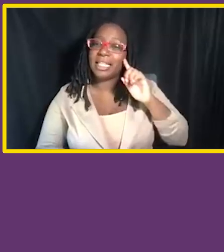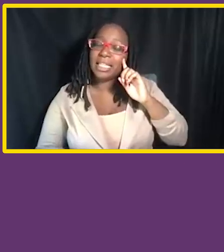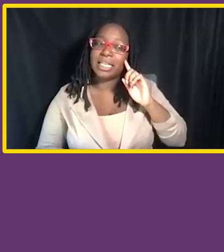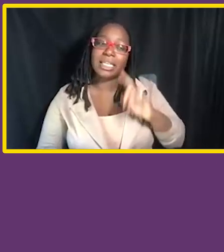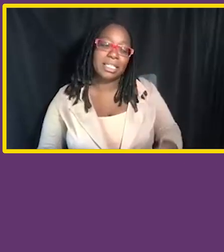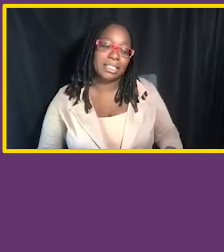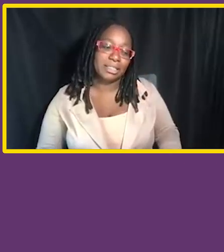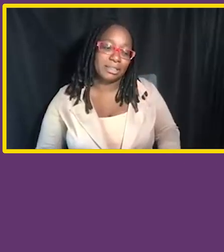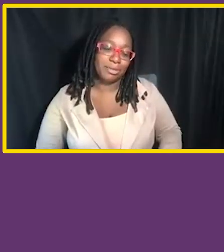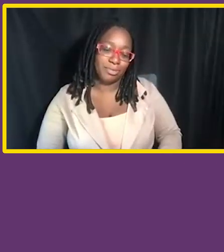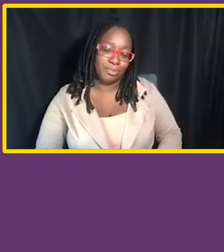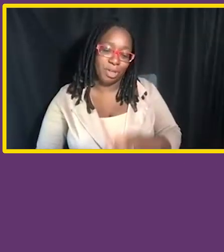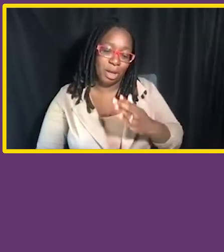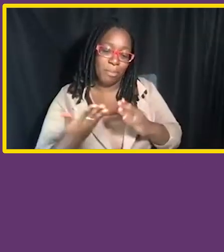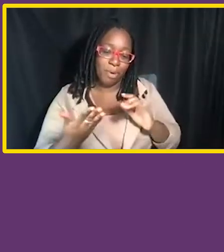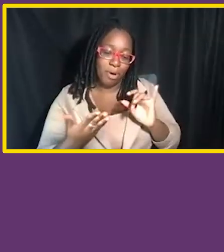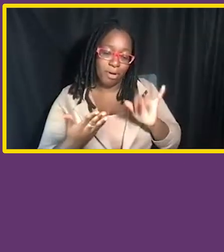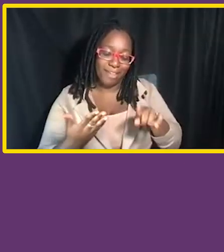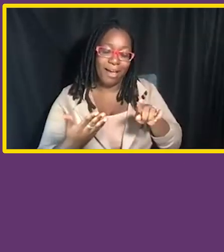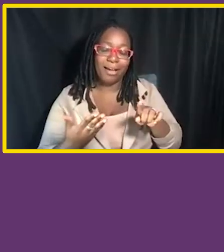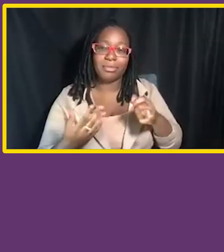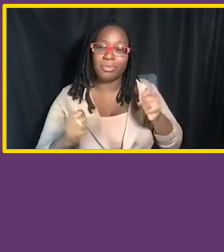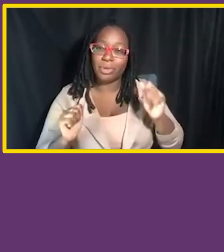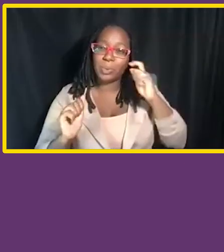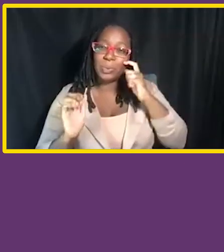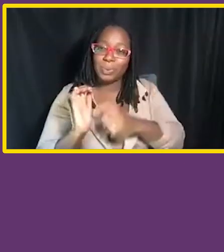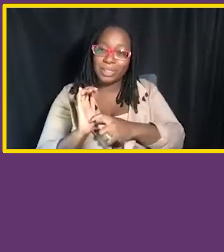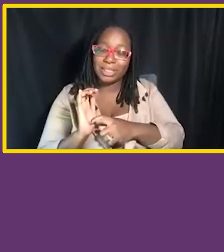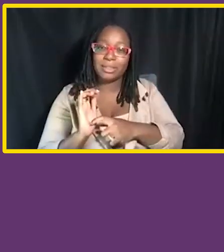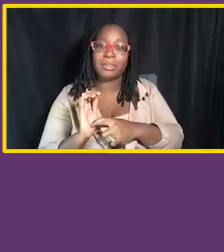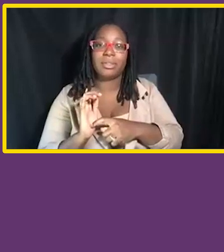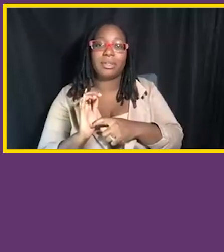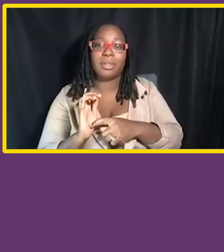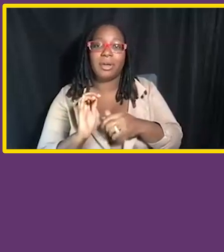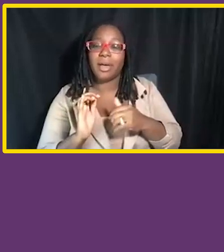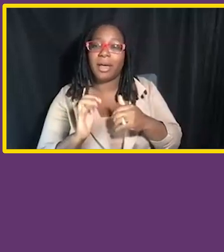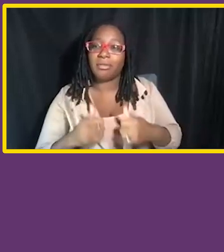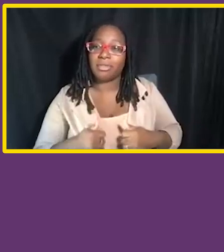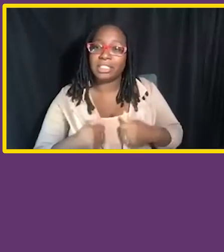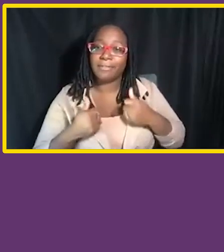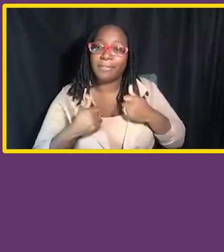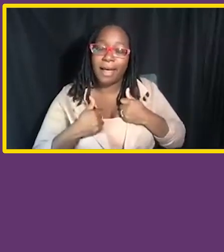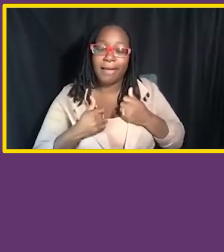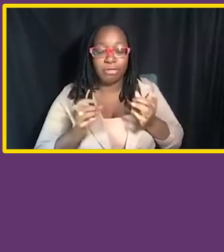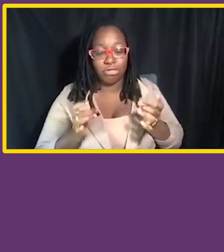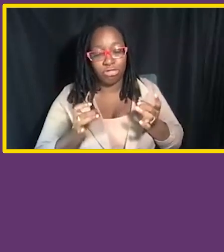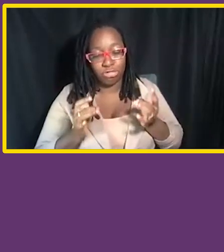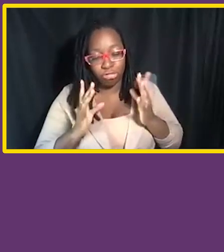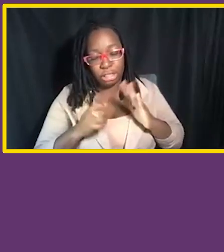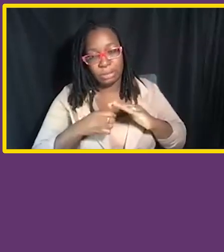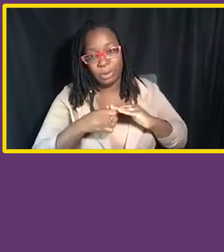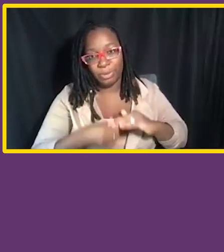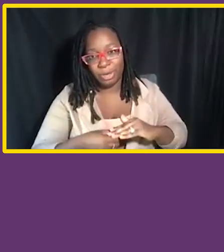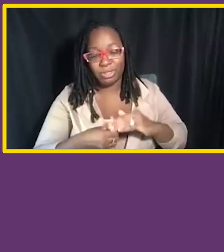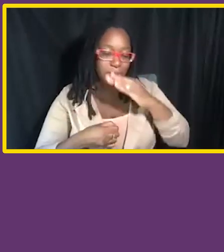it is a recognition that by having to survive such extreme oppression, Black women